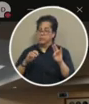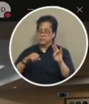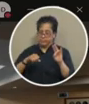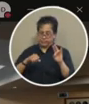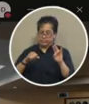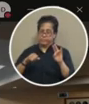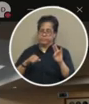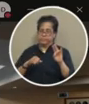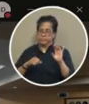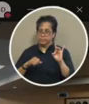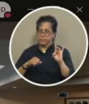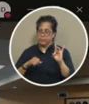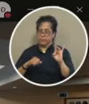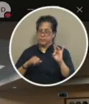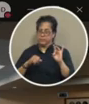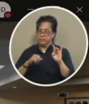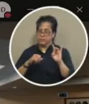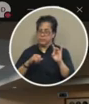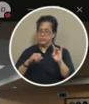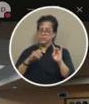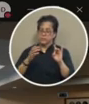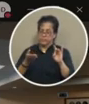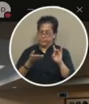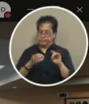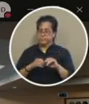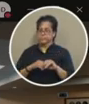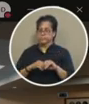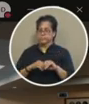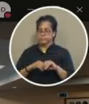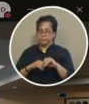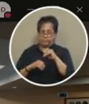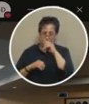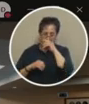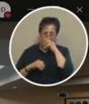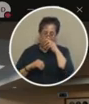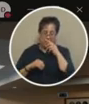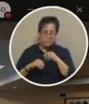Here. and Lizarraga. Present. Thank you.